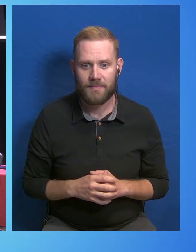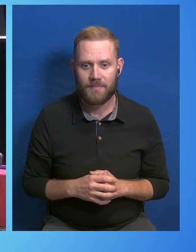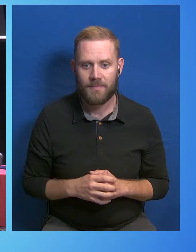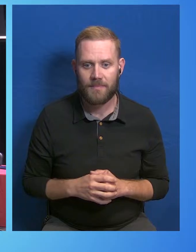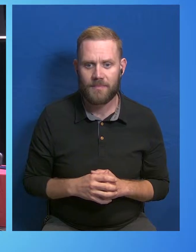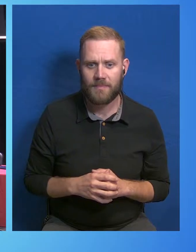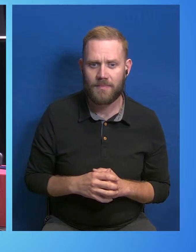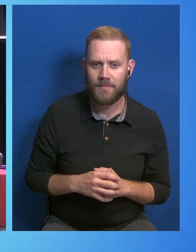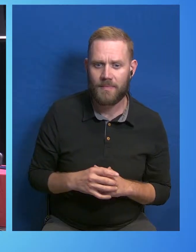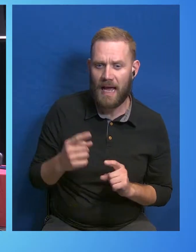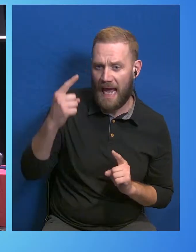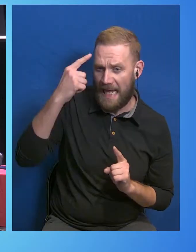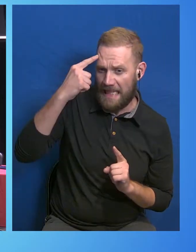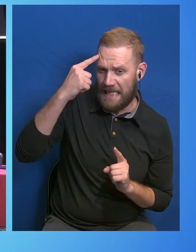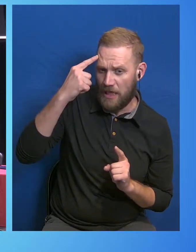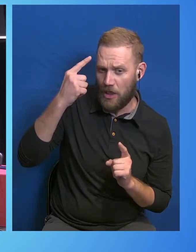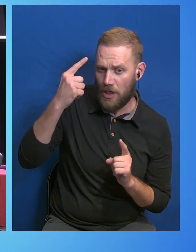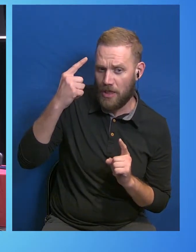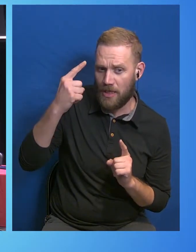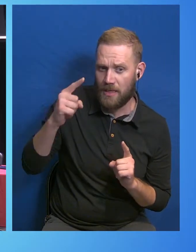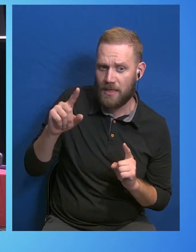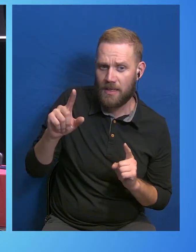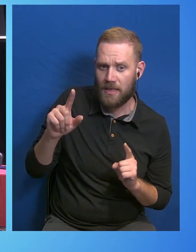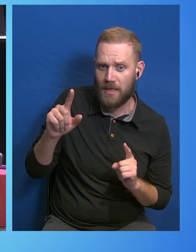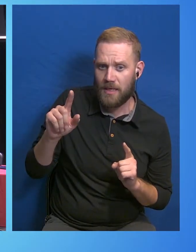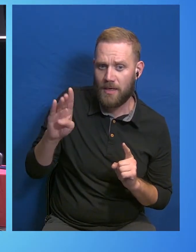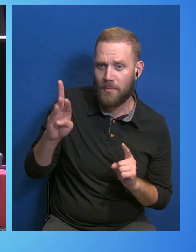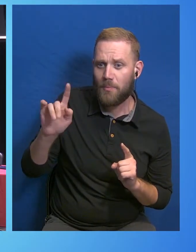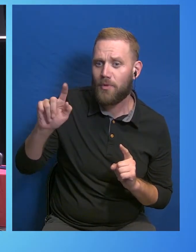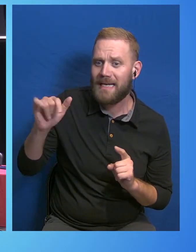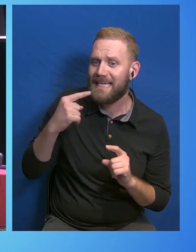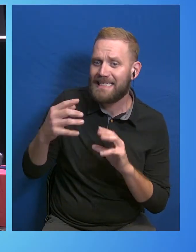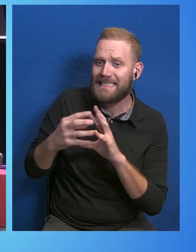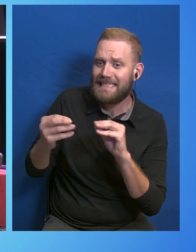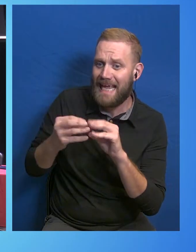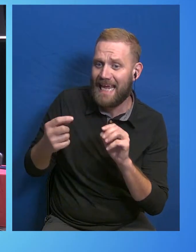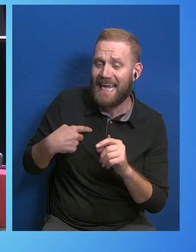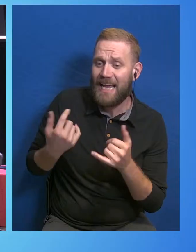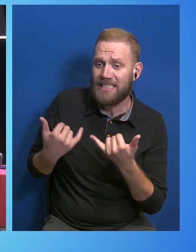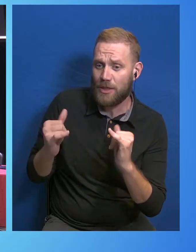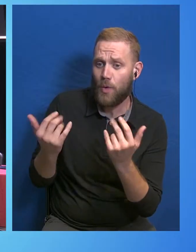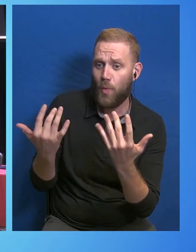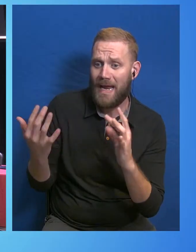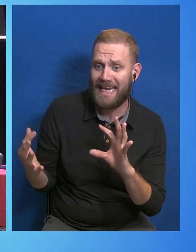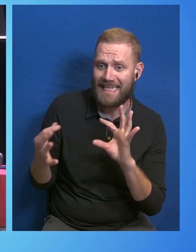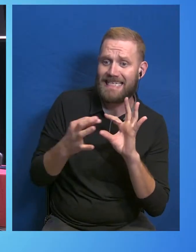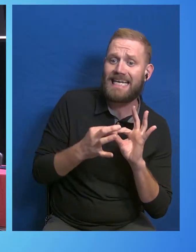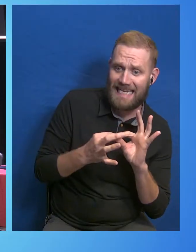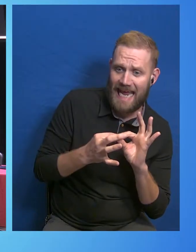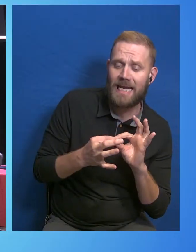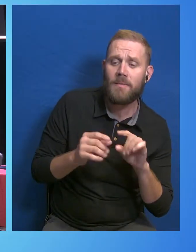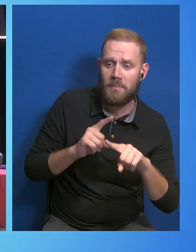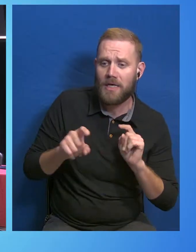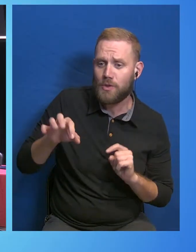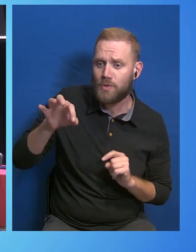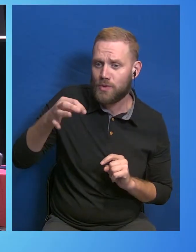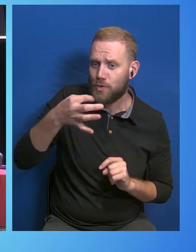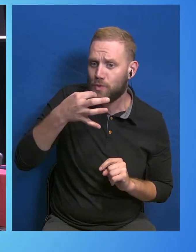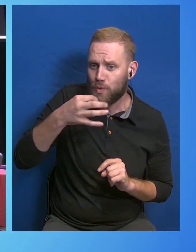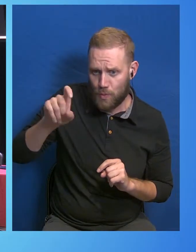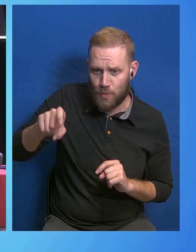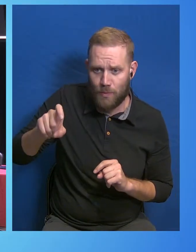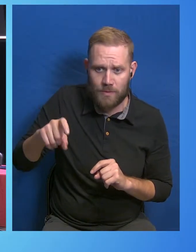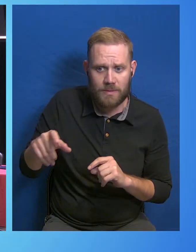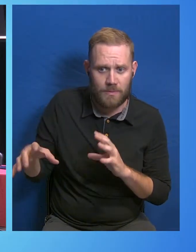I think that we are still waiting for her to be able to connect, but we have heard that she is supposed to be connecting with us.